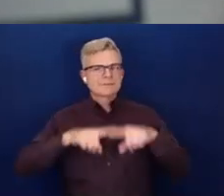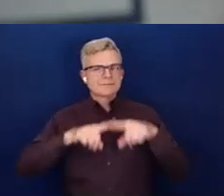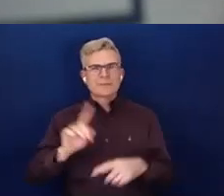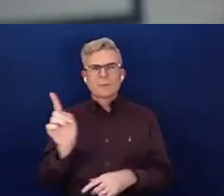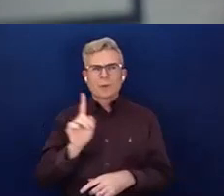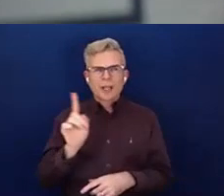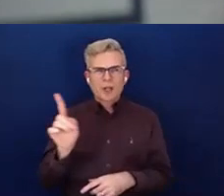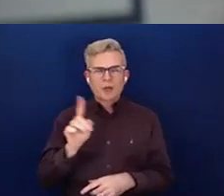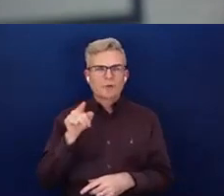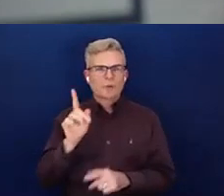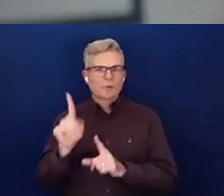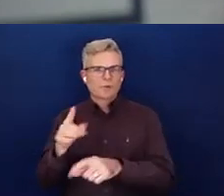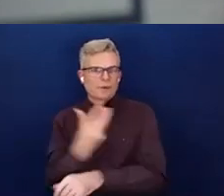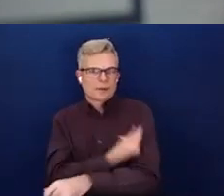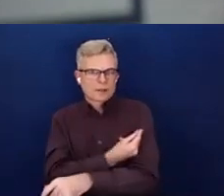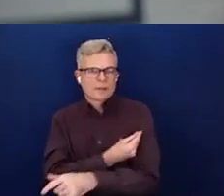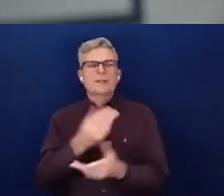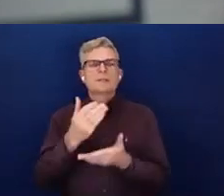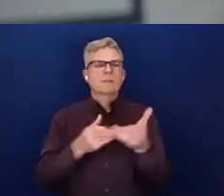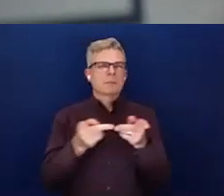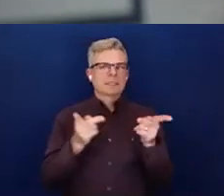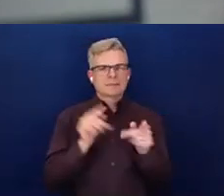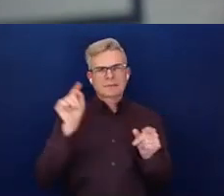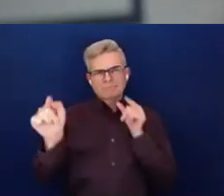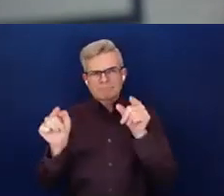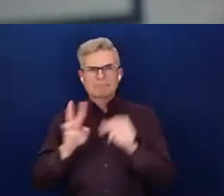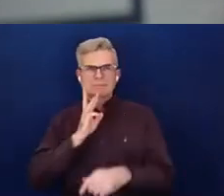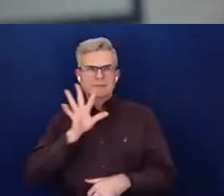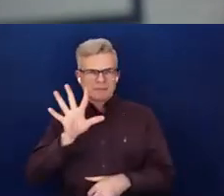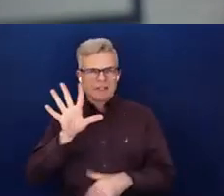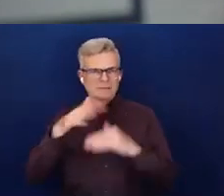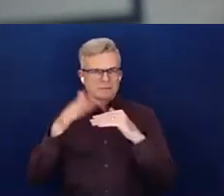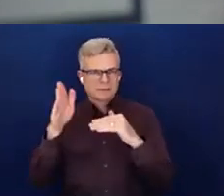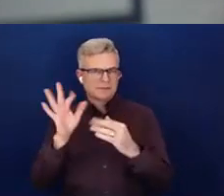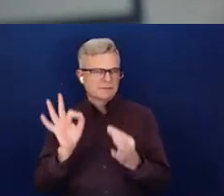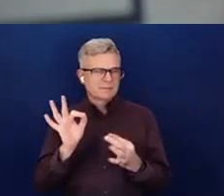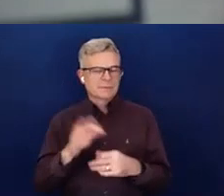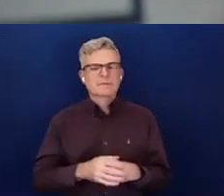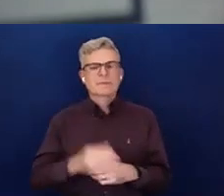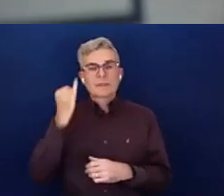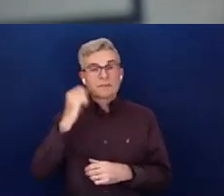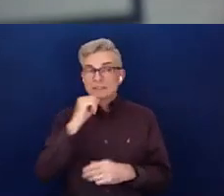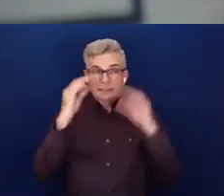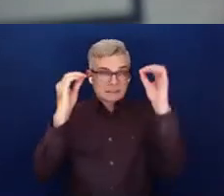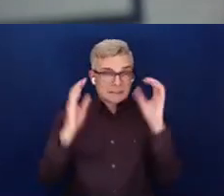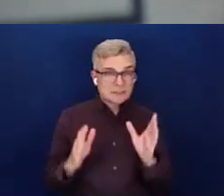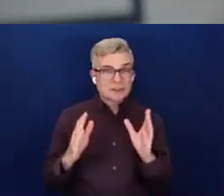vaccinated, 65 and above would count. If you're not a teacher, if you're not a frontline worker or a healthcare